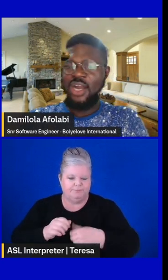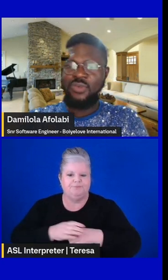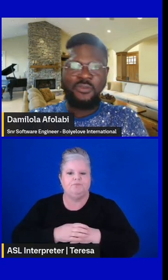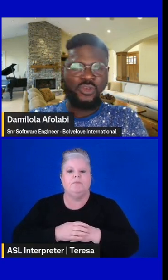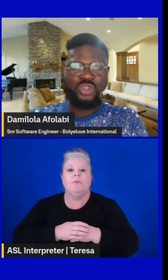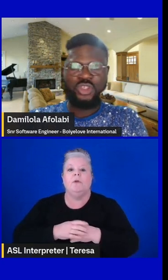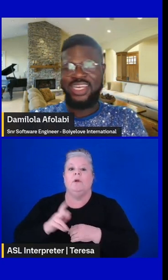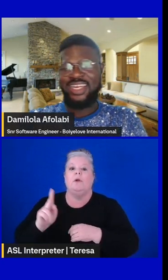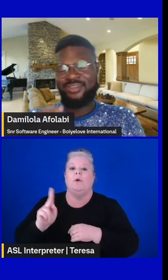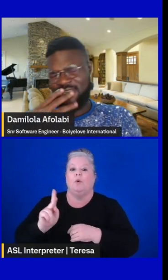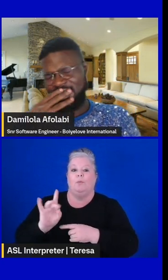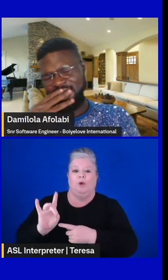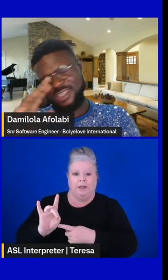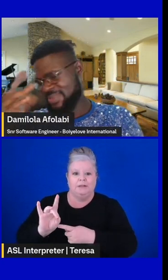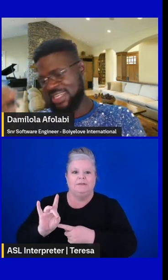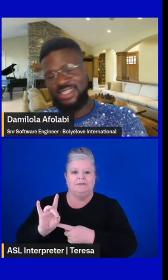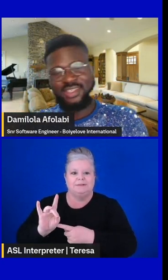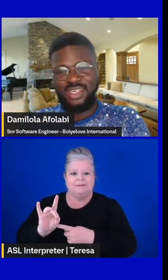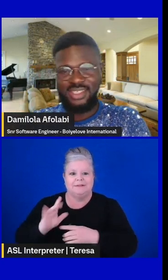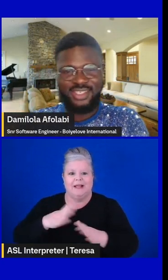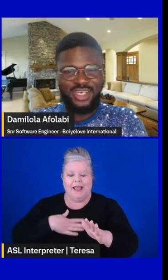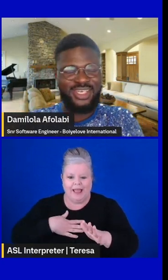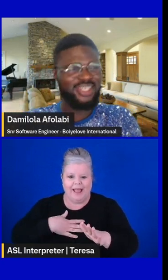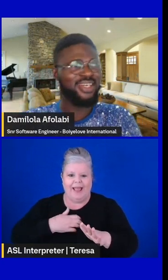Kubernetes, while revolutionized,